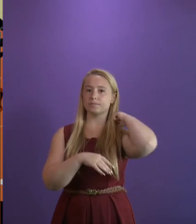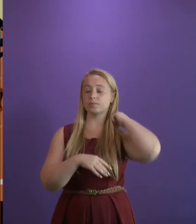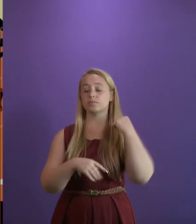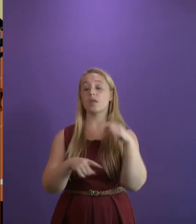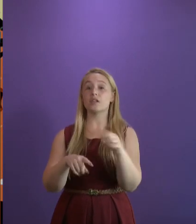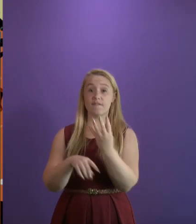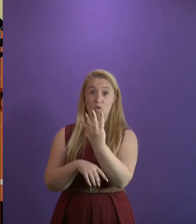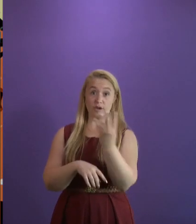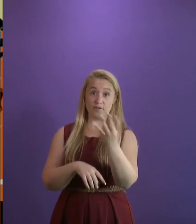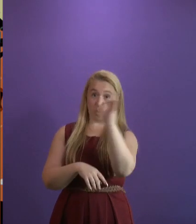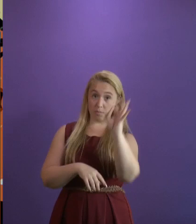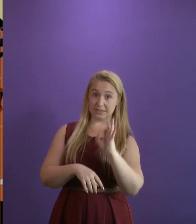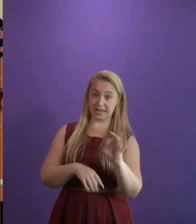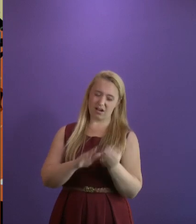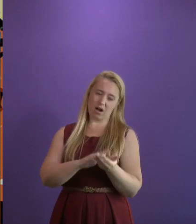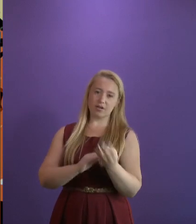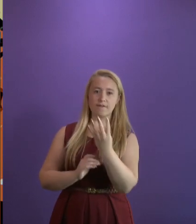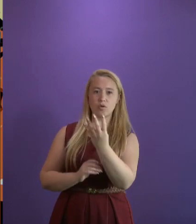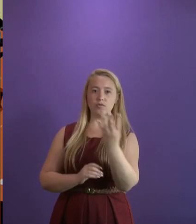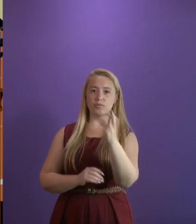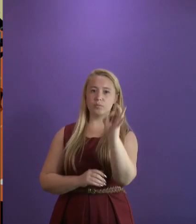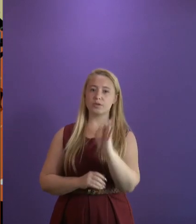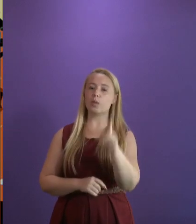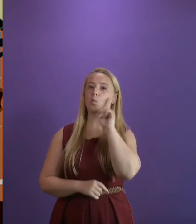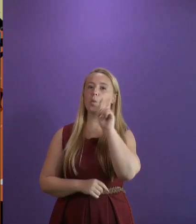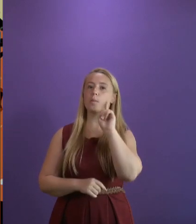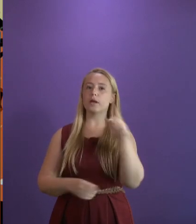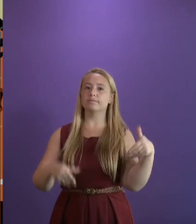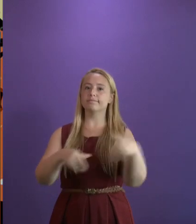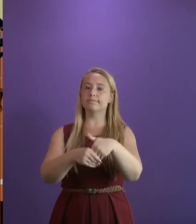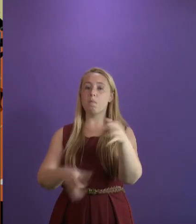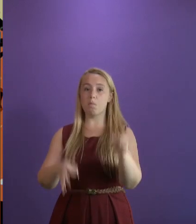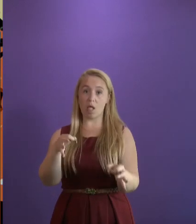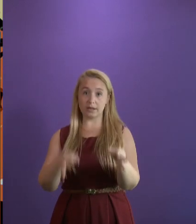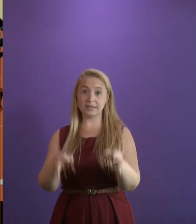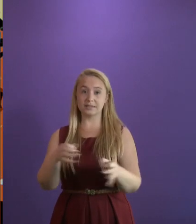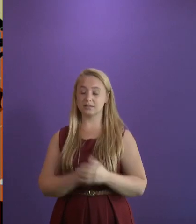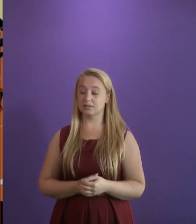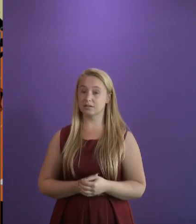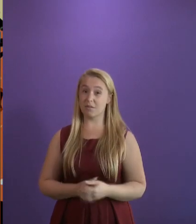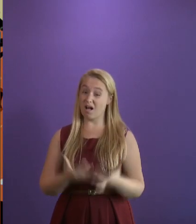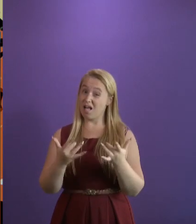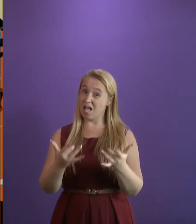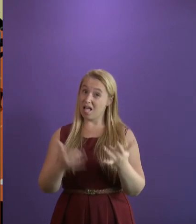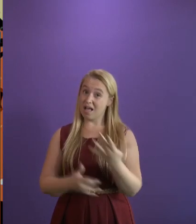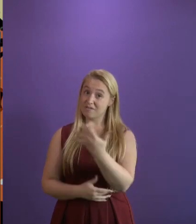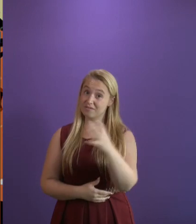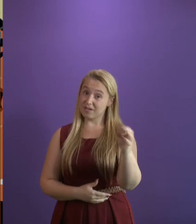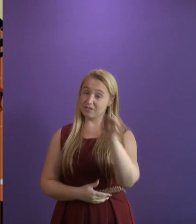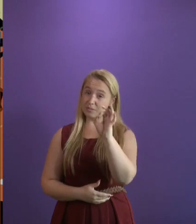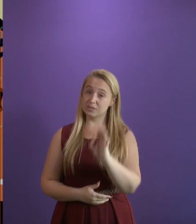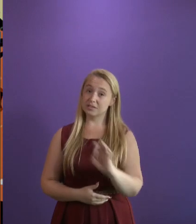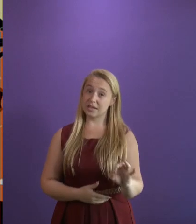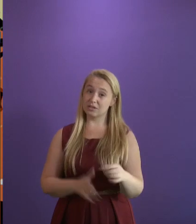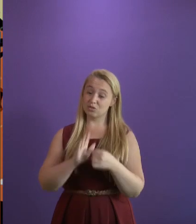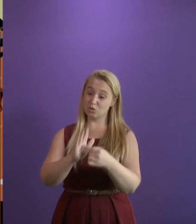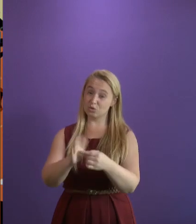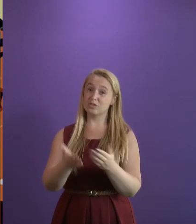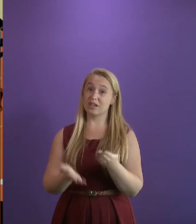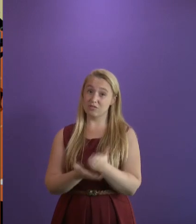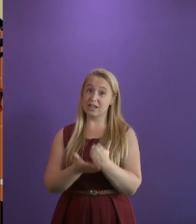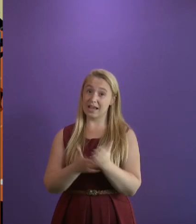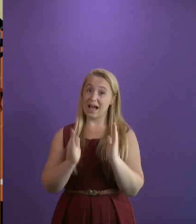44% of women's representation. And the fact that even they are not at 50 shows that generally we have a long way